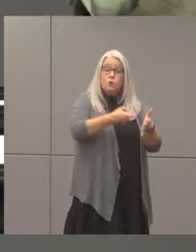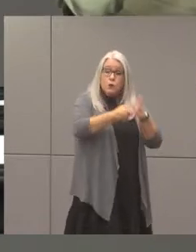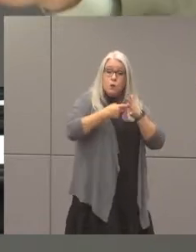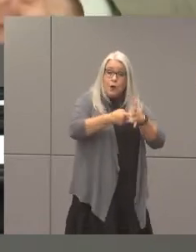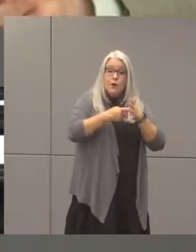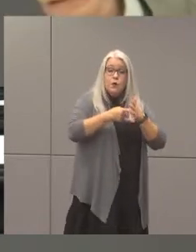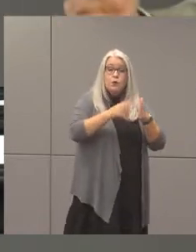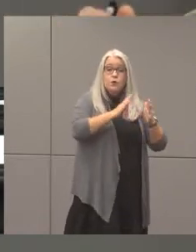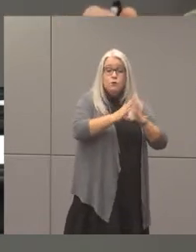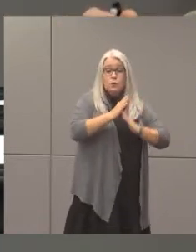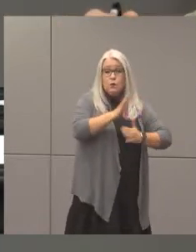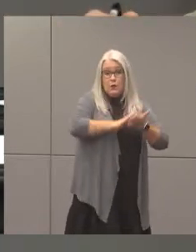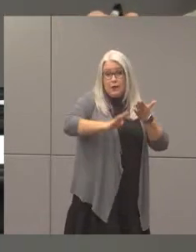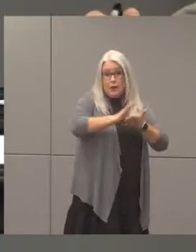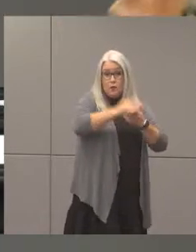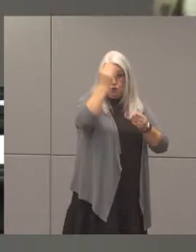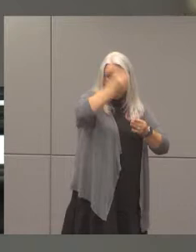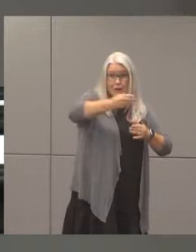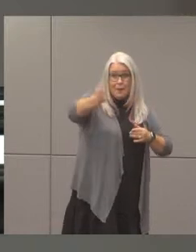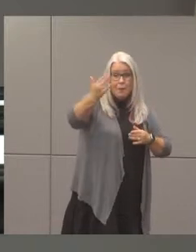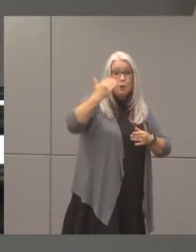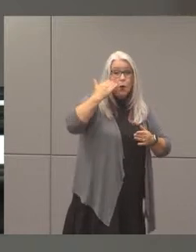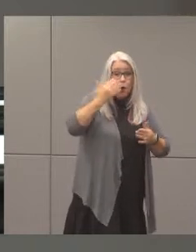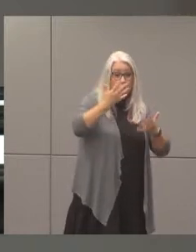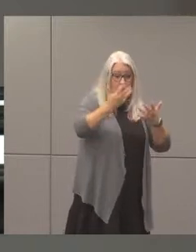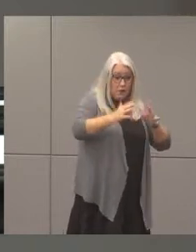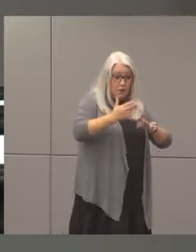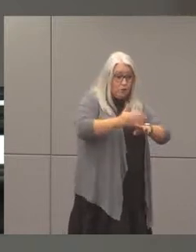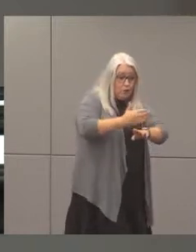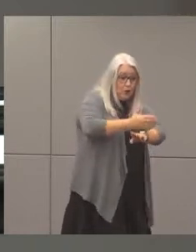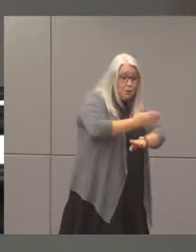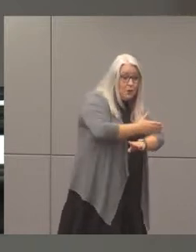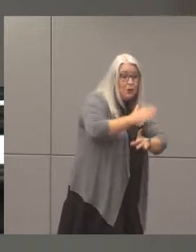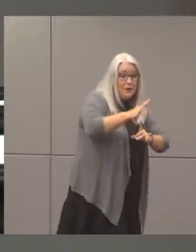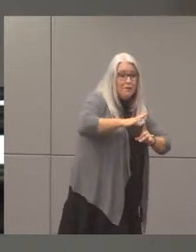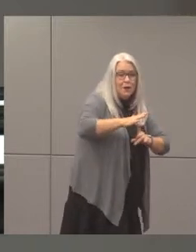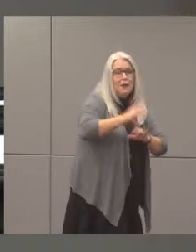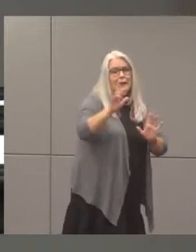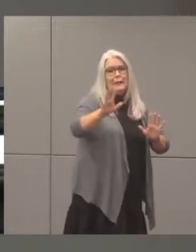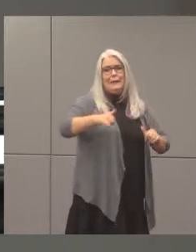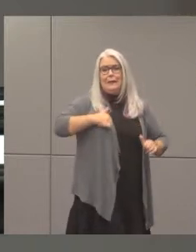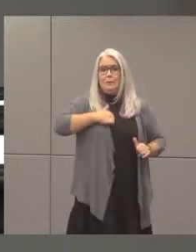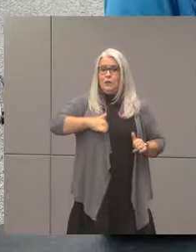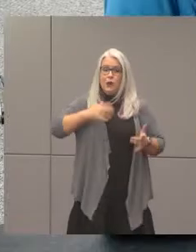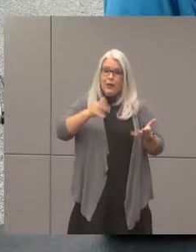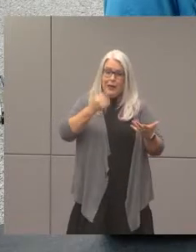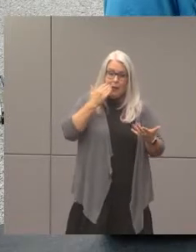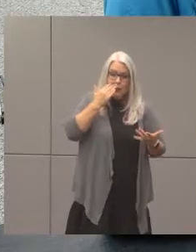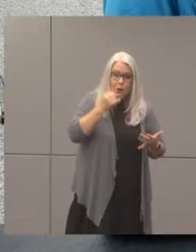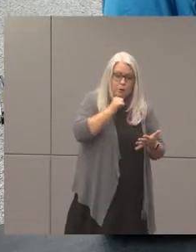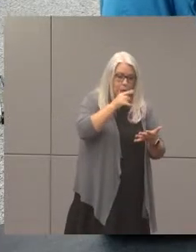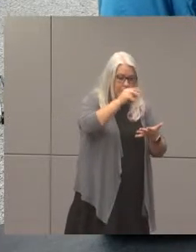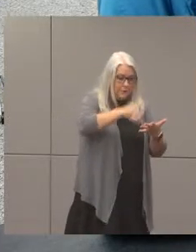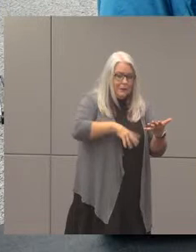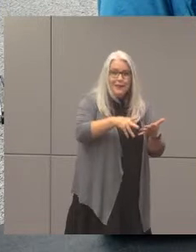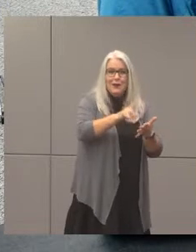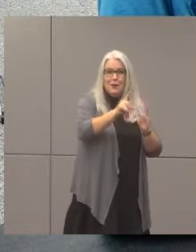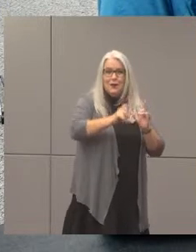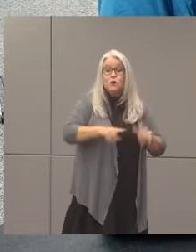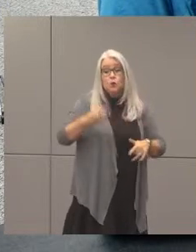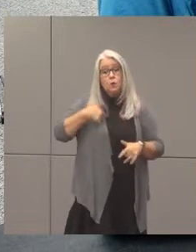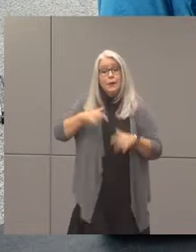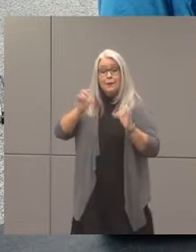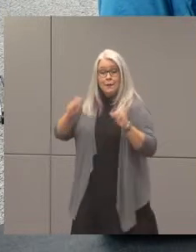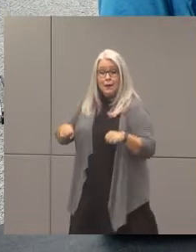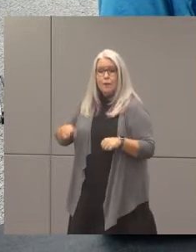colleges to report back to them. So I apologize, it was not to blindside you. No, not at all. We can certainly assist